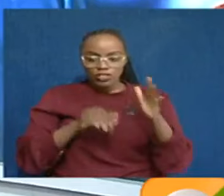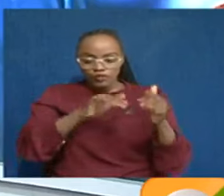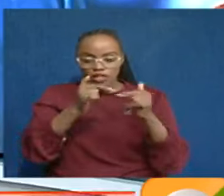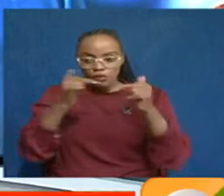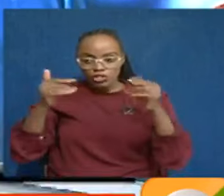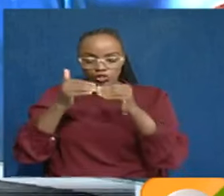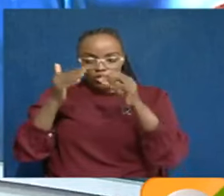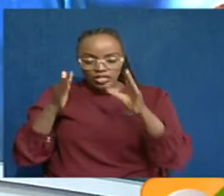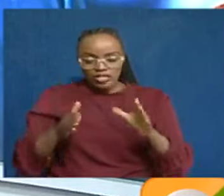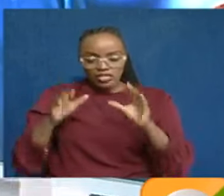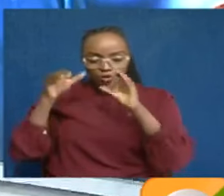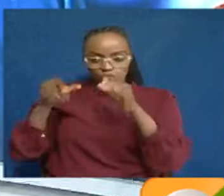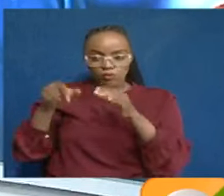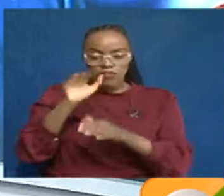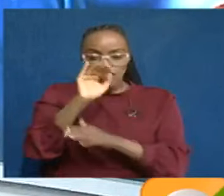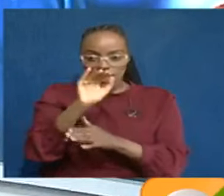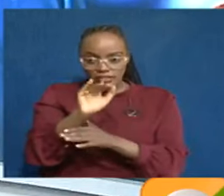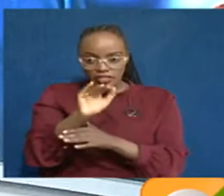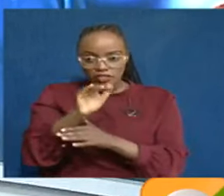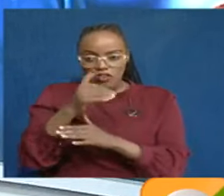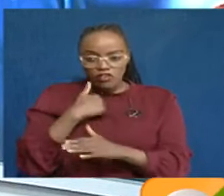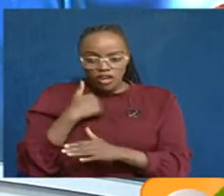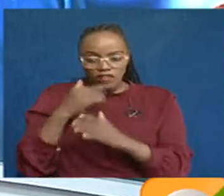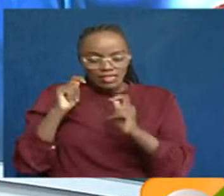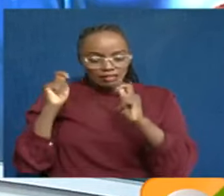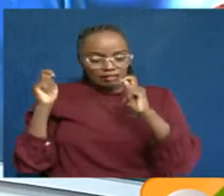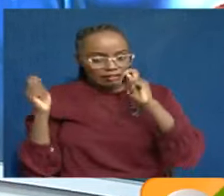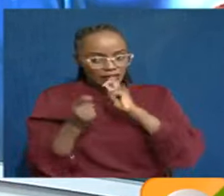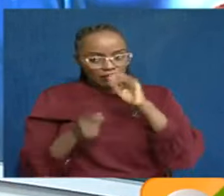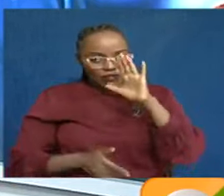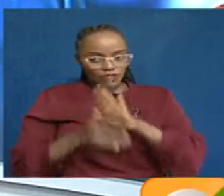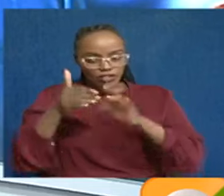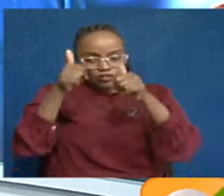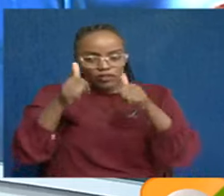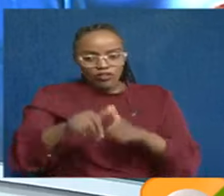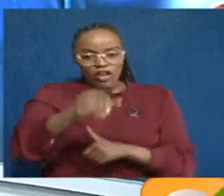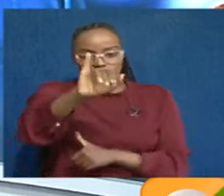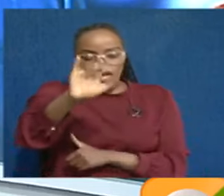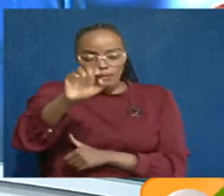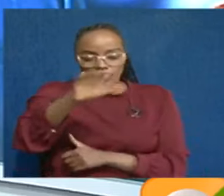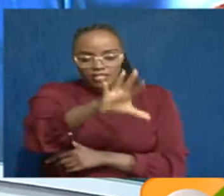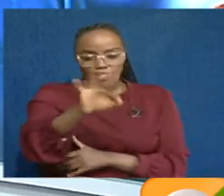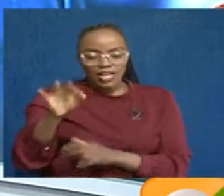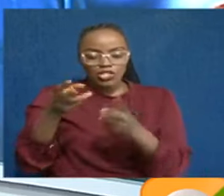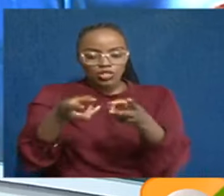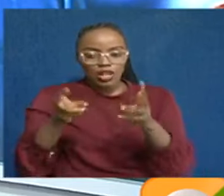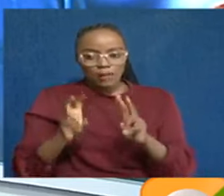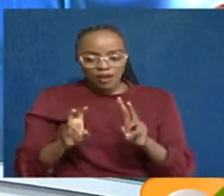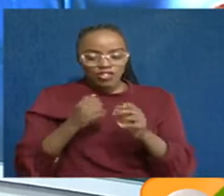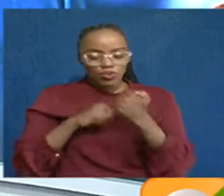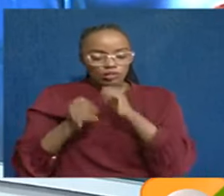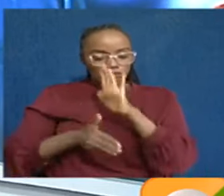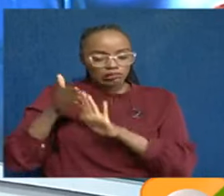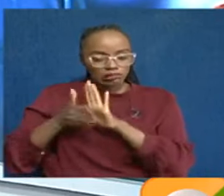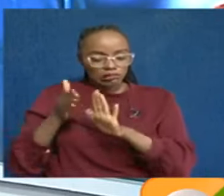Opposition leaders are demanding the swift gazettement of the IEBC selection panel to expedite